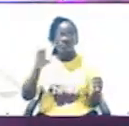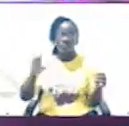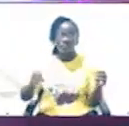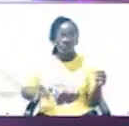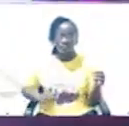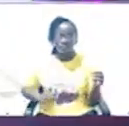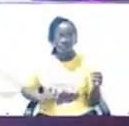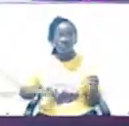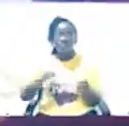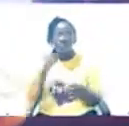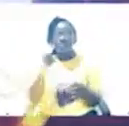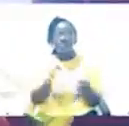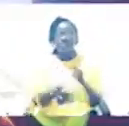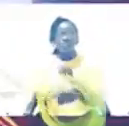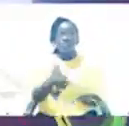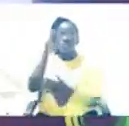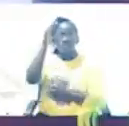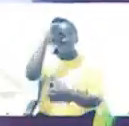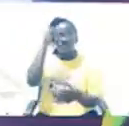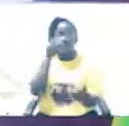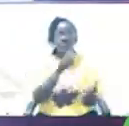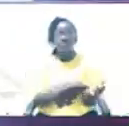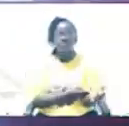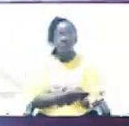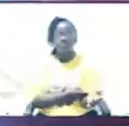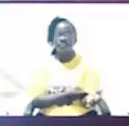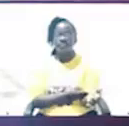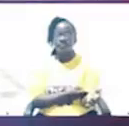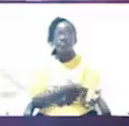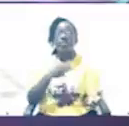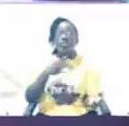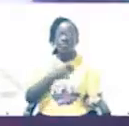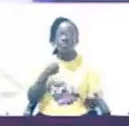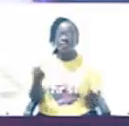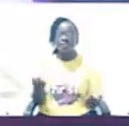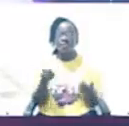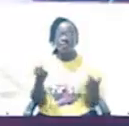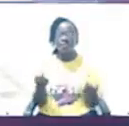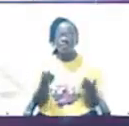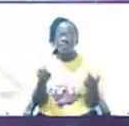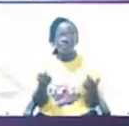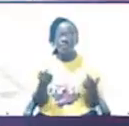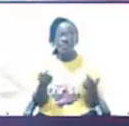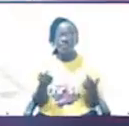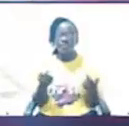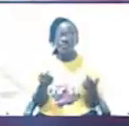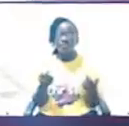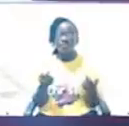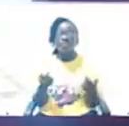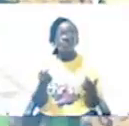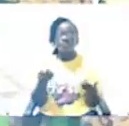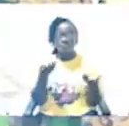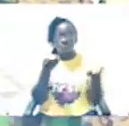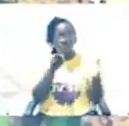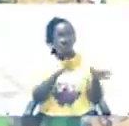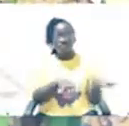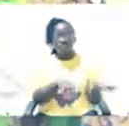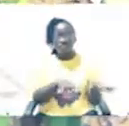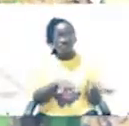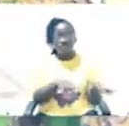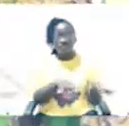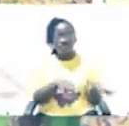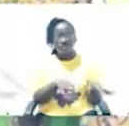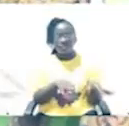Jesus Christ. Is the Son of God. It is because of my sin that he came